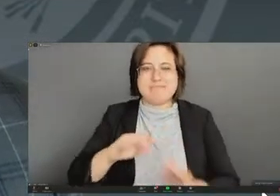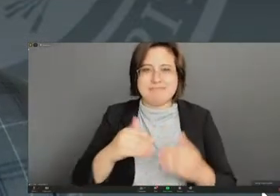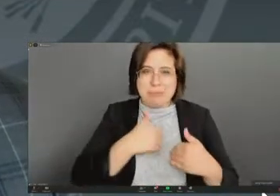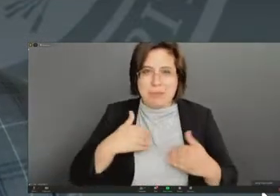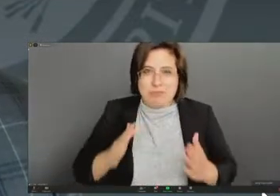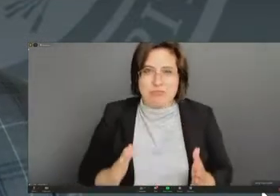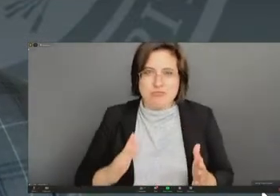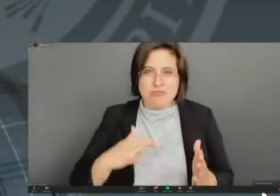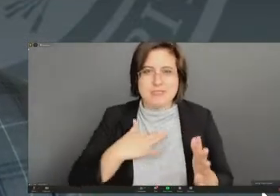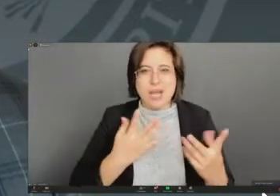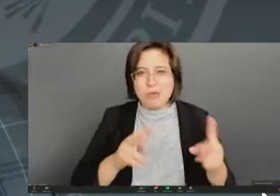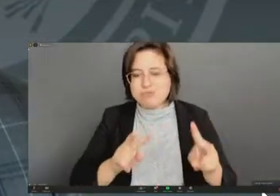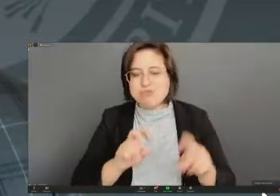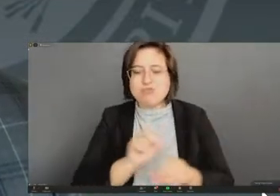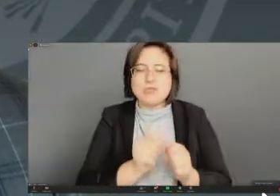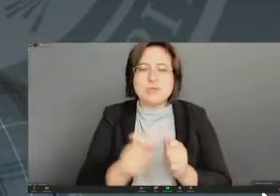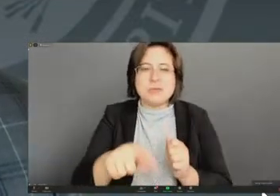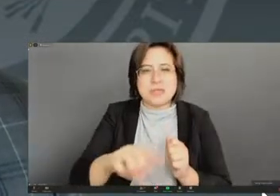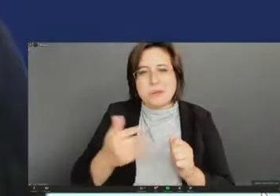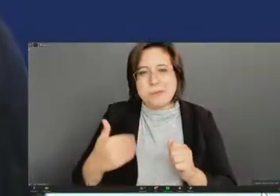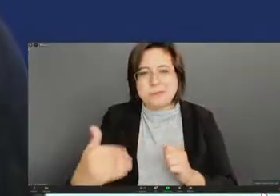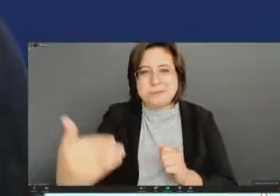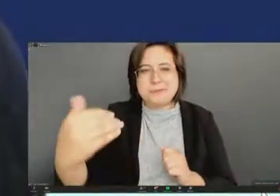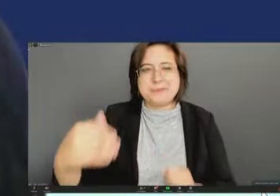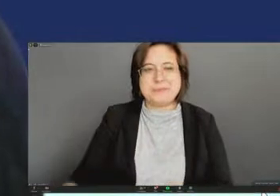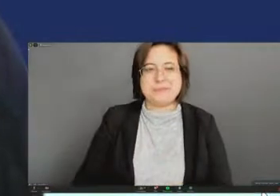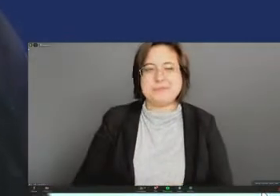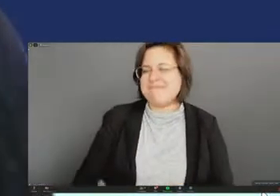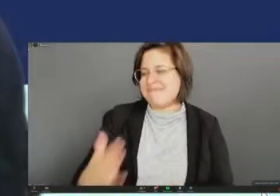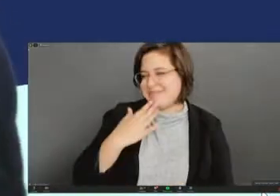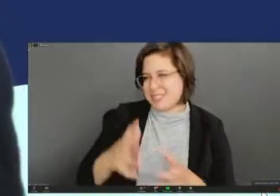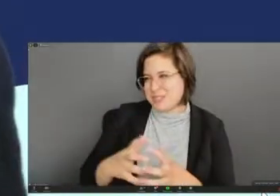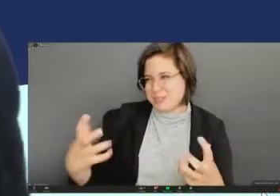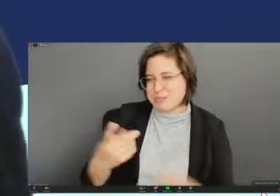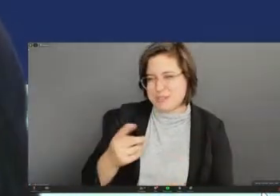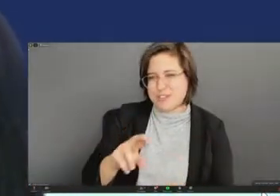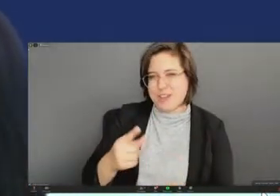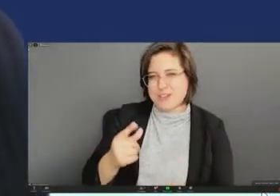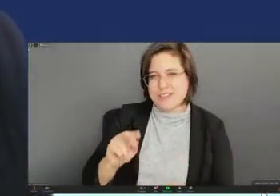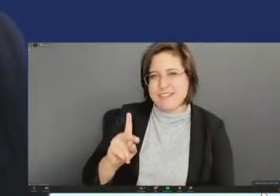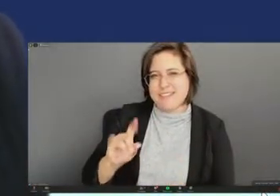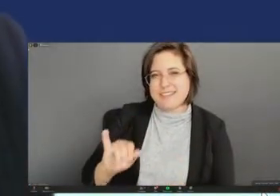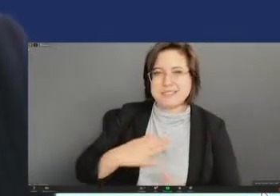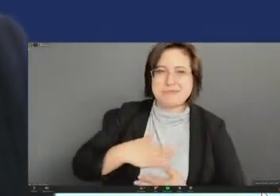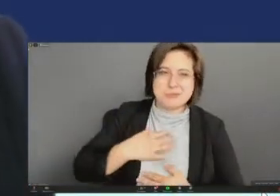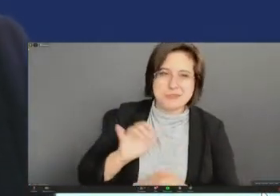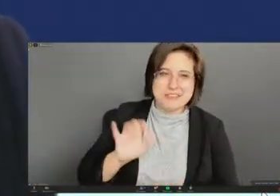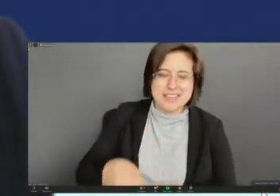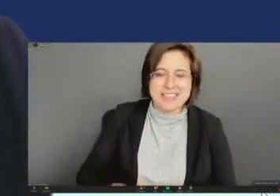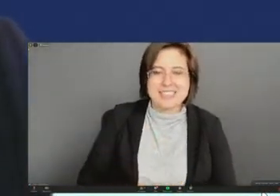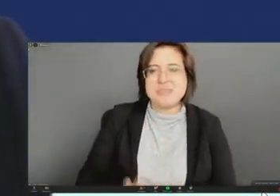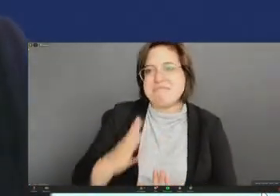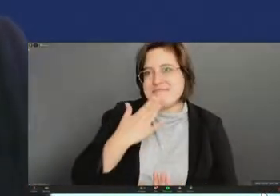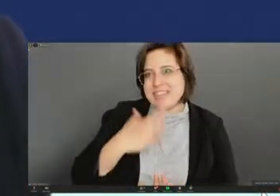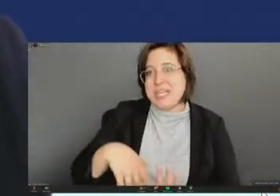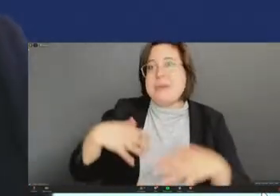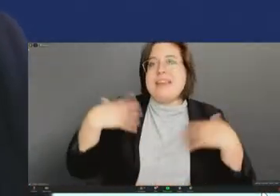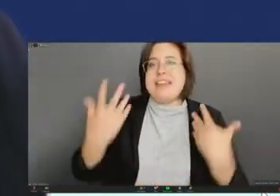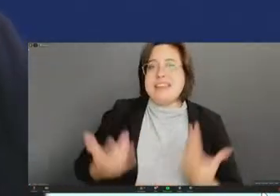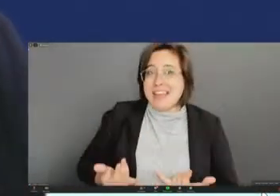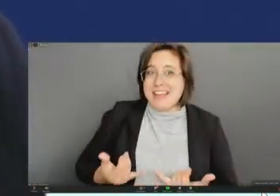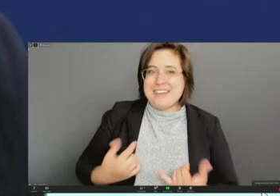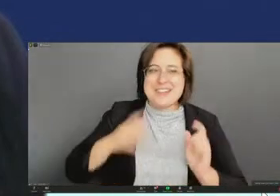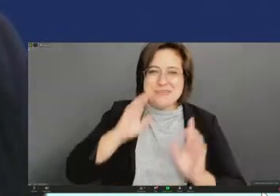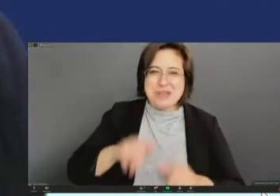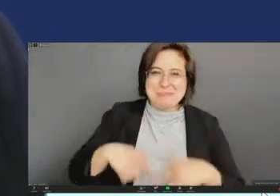working with you all in the months to come. Wonderful. Thank you so much, Dr. Gandhi. Thank you. Really appreciate it. So thank you, Dr. Okafor. I will now turn